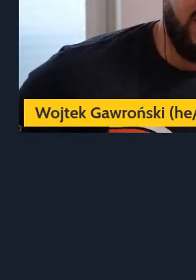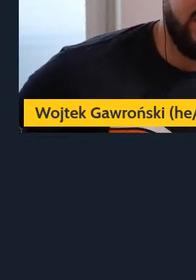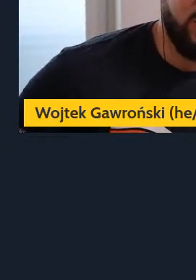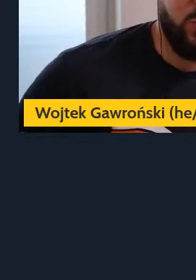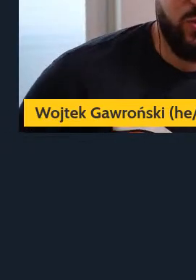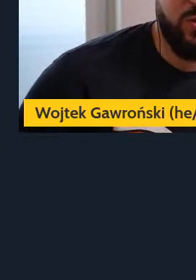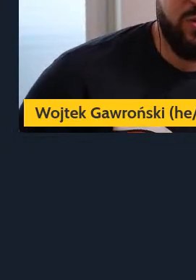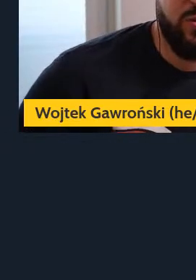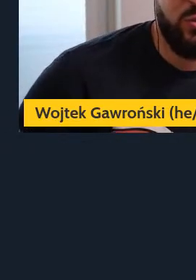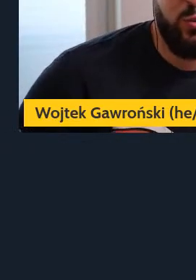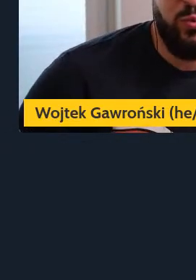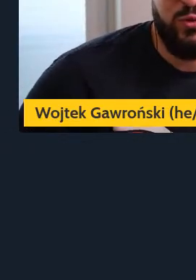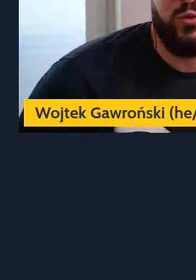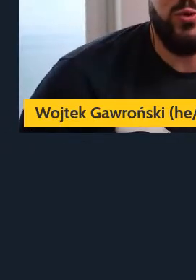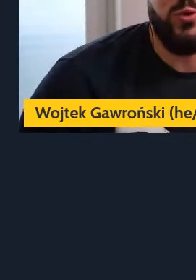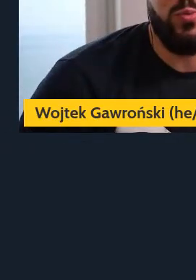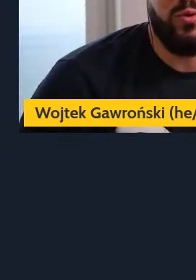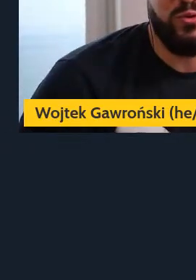because answers